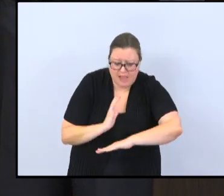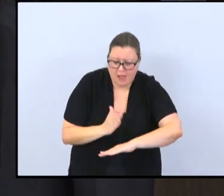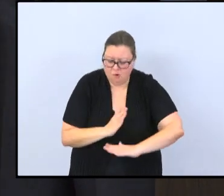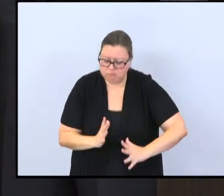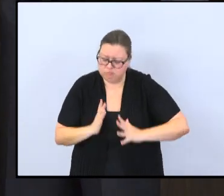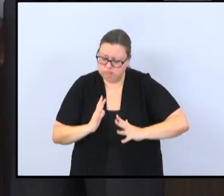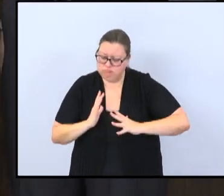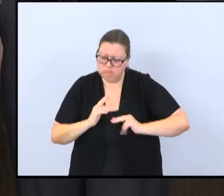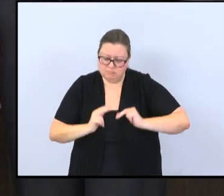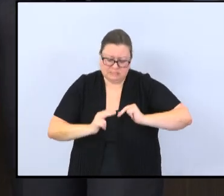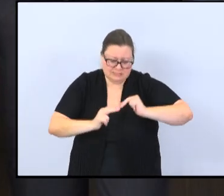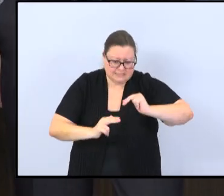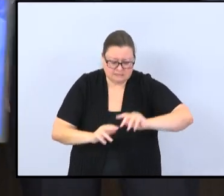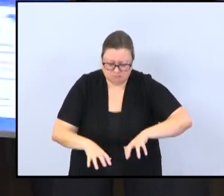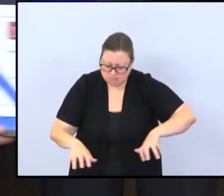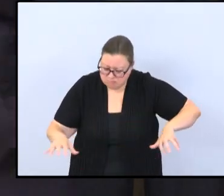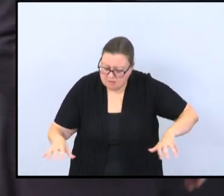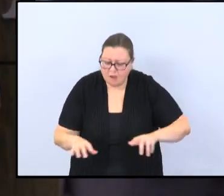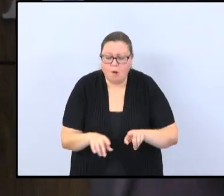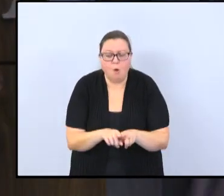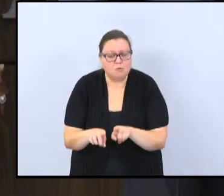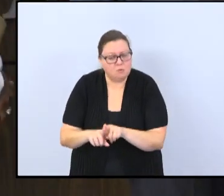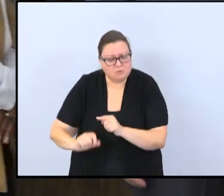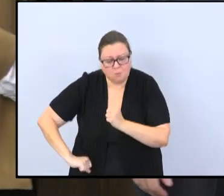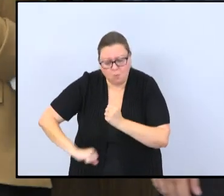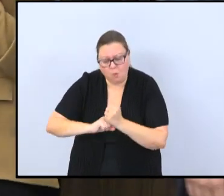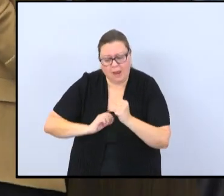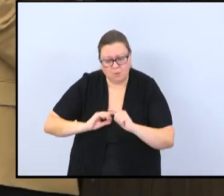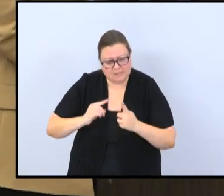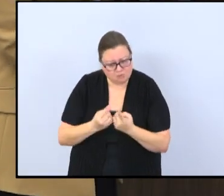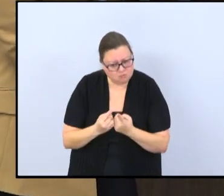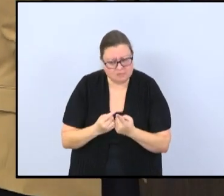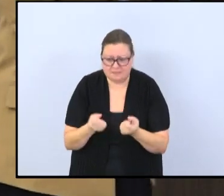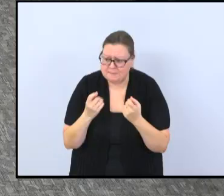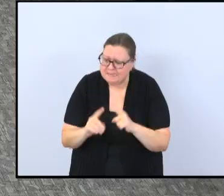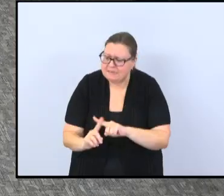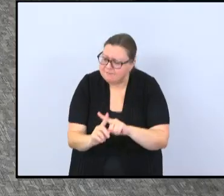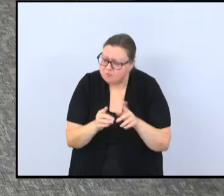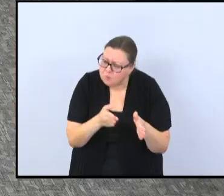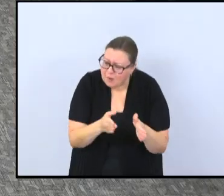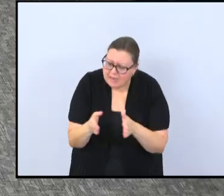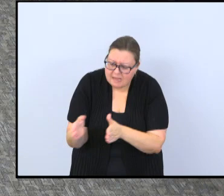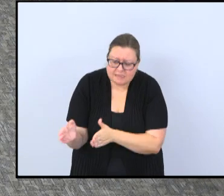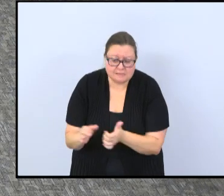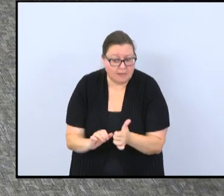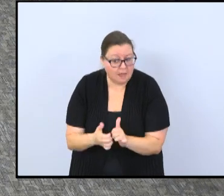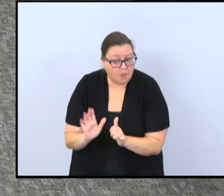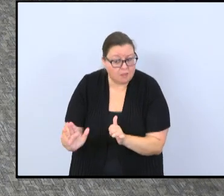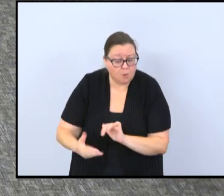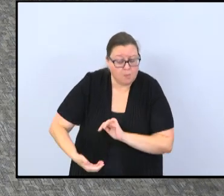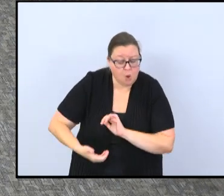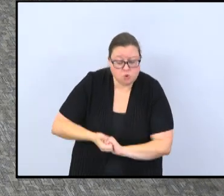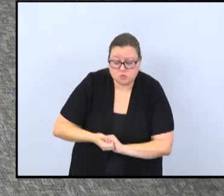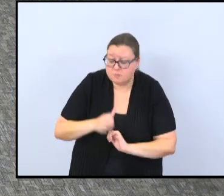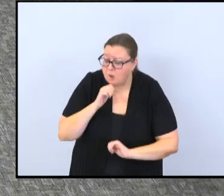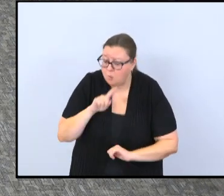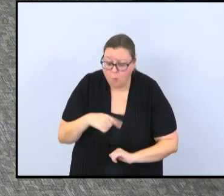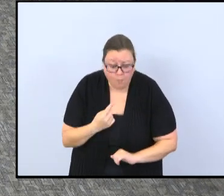state-of-the-art facilities, but also through their unwavering support of our district in countless other ways. Their partnership extends